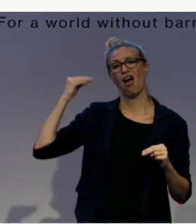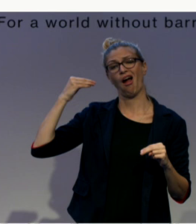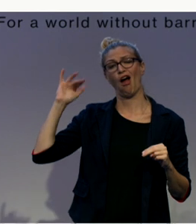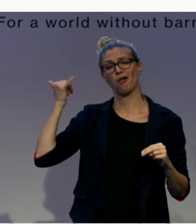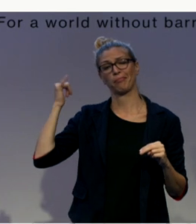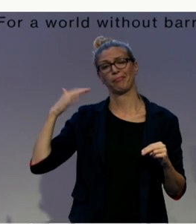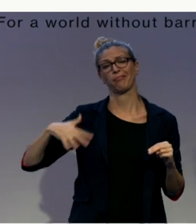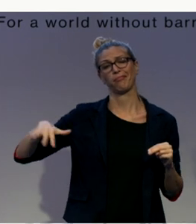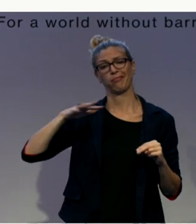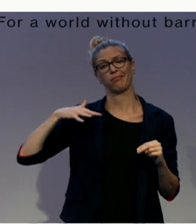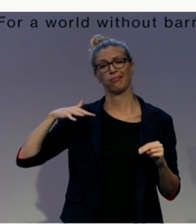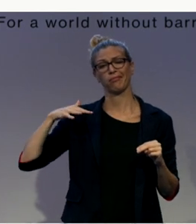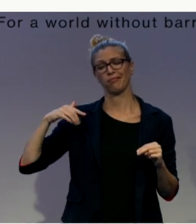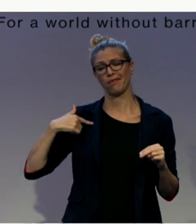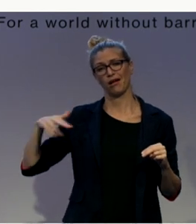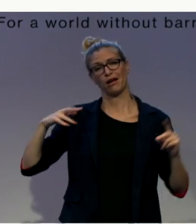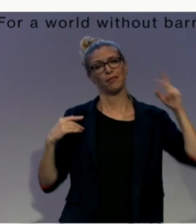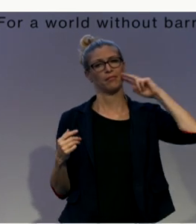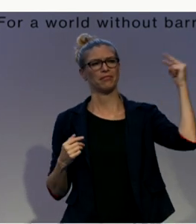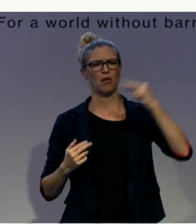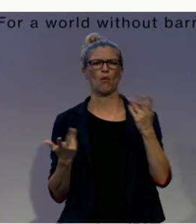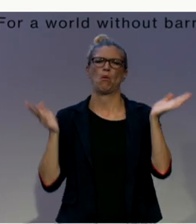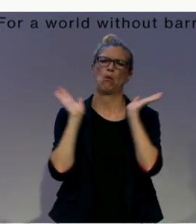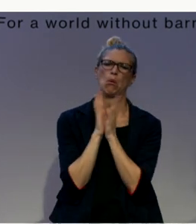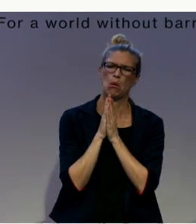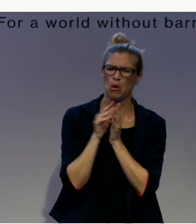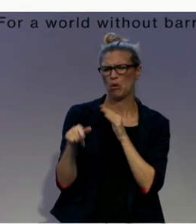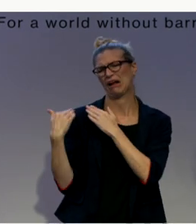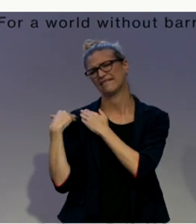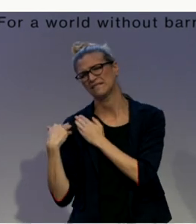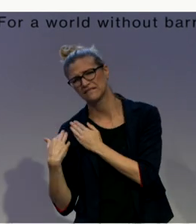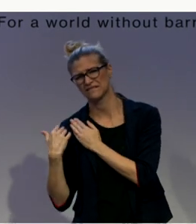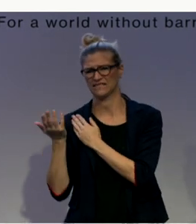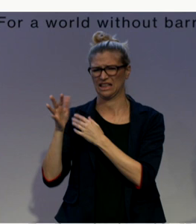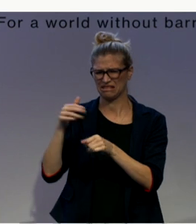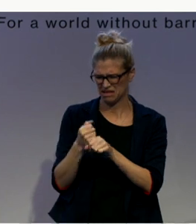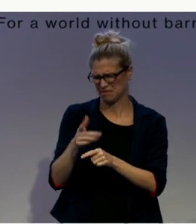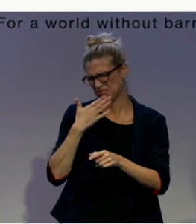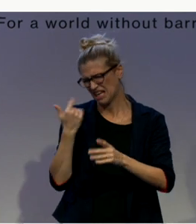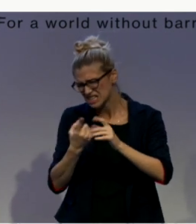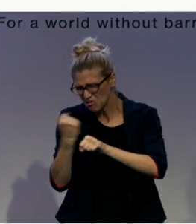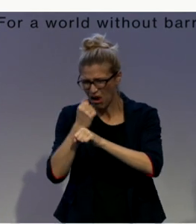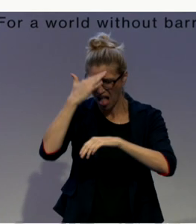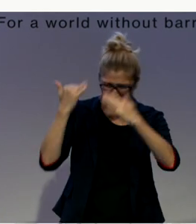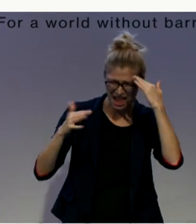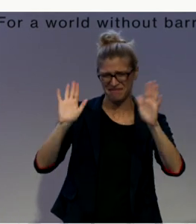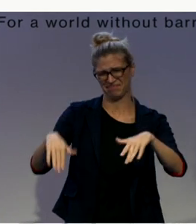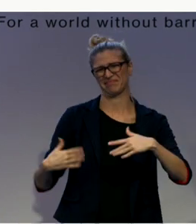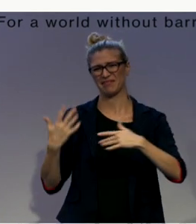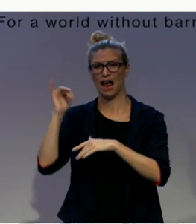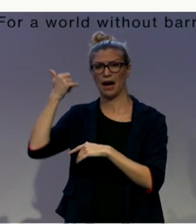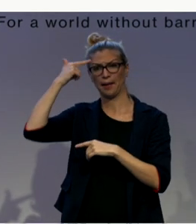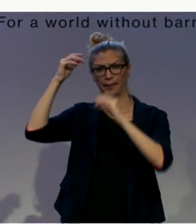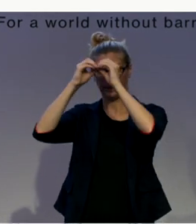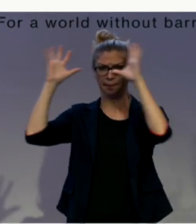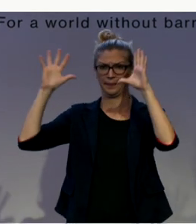are looking to us as a burden, homeless, doing nothing, and you should stay at home. And to change this image is not easy. You